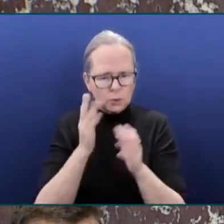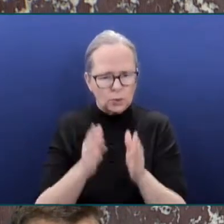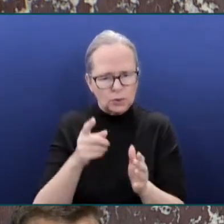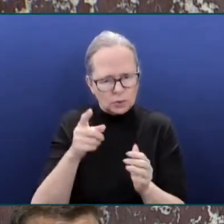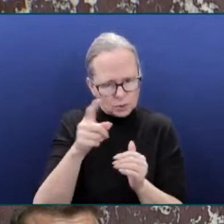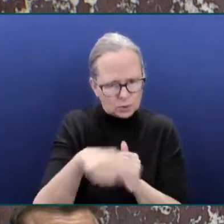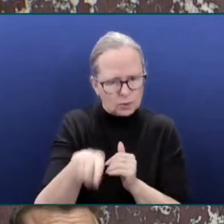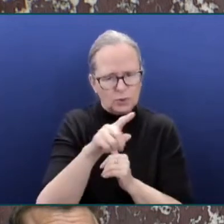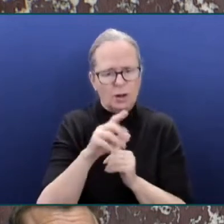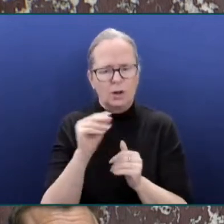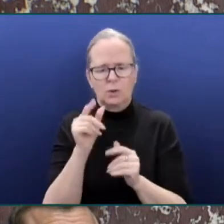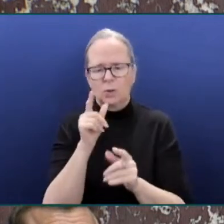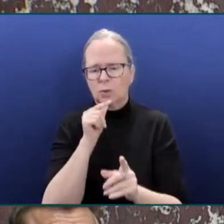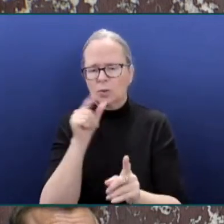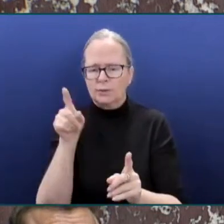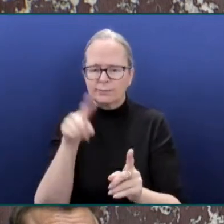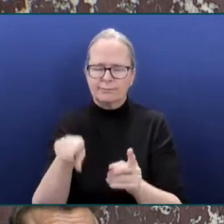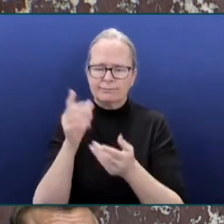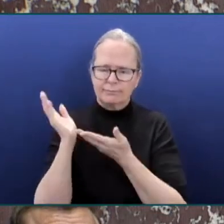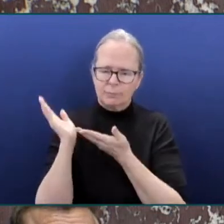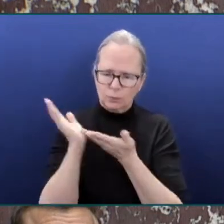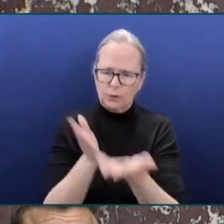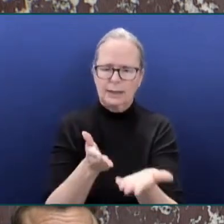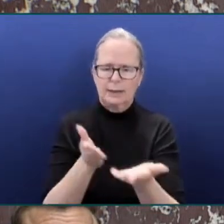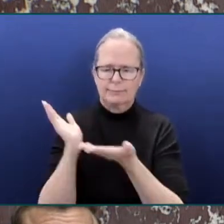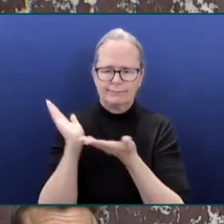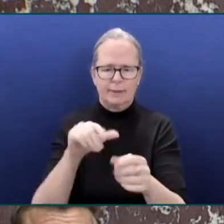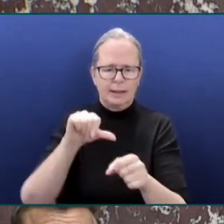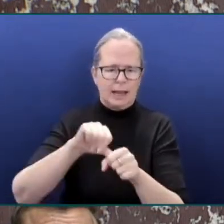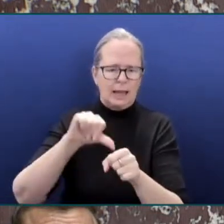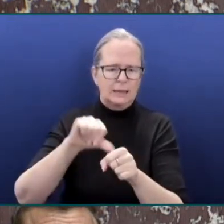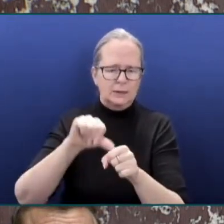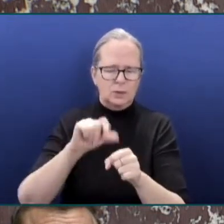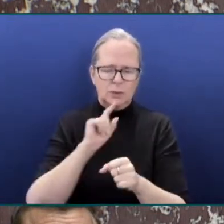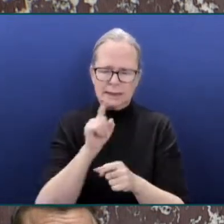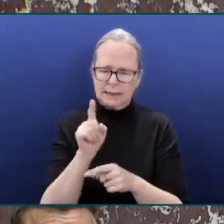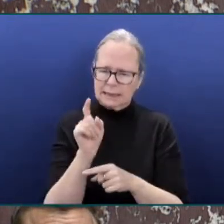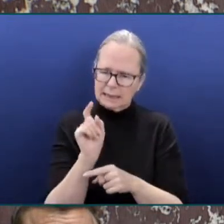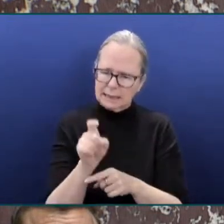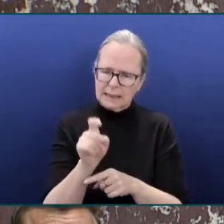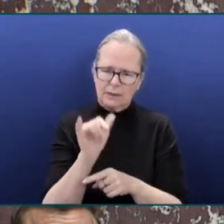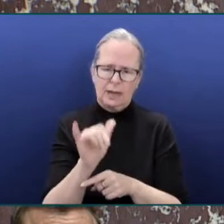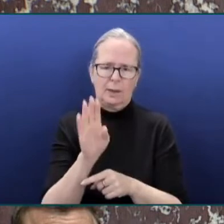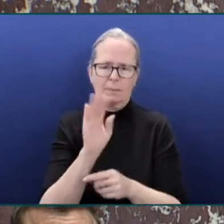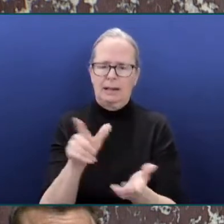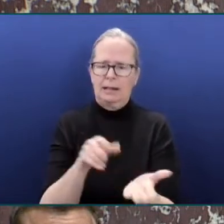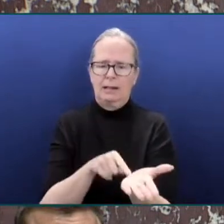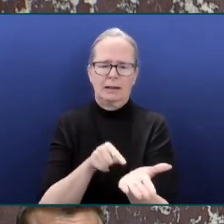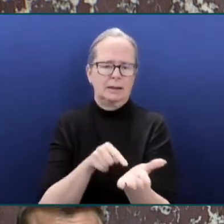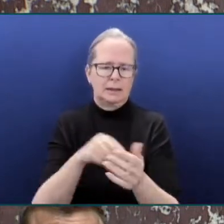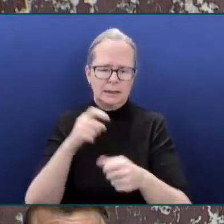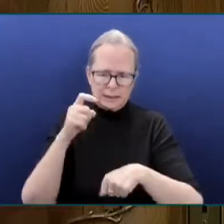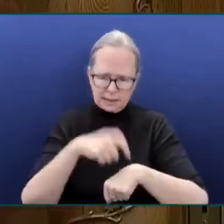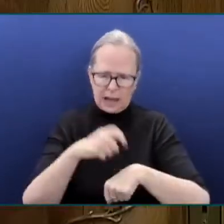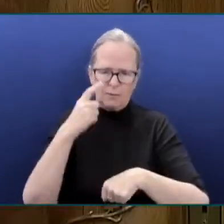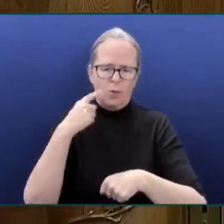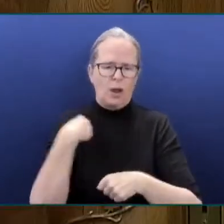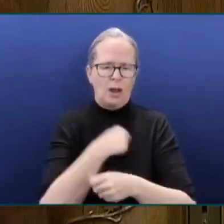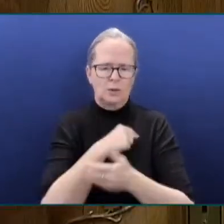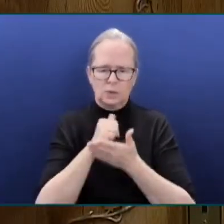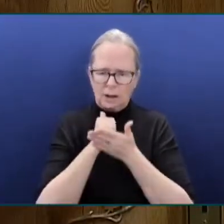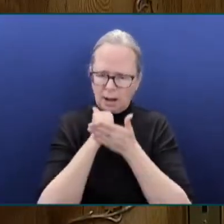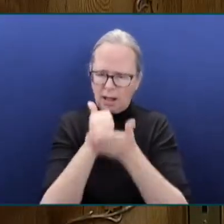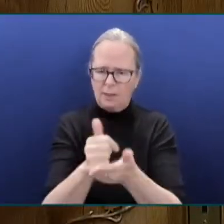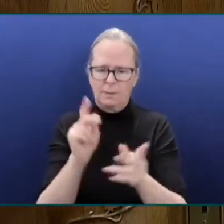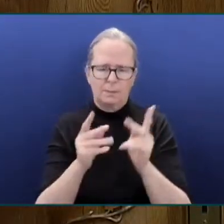provide help to those who desperately need it. It's time to get serious about making life more affordable for British Columbians. Member, the question